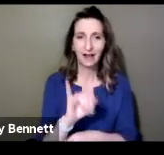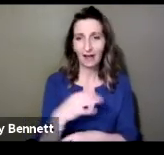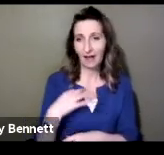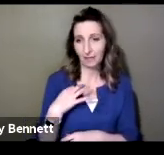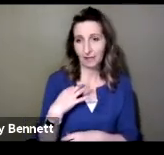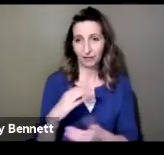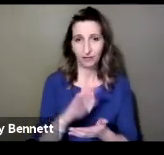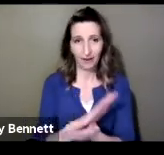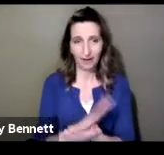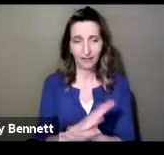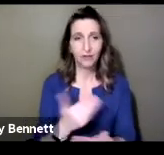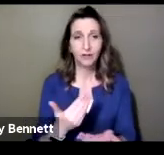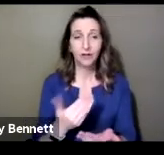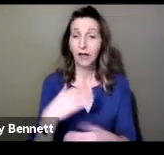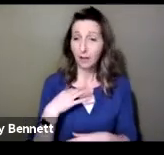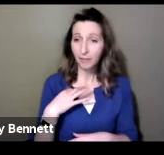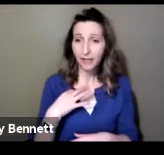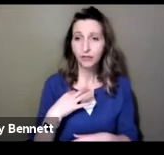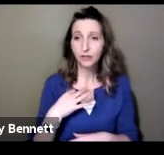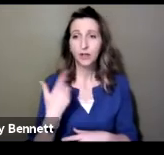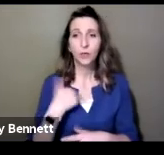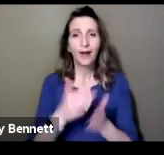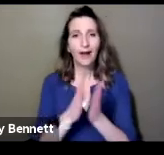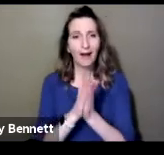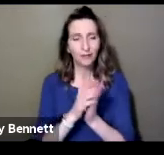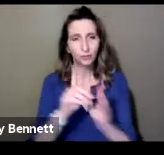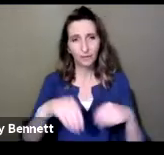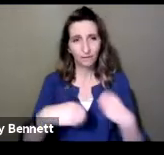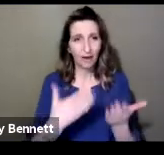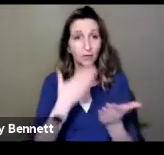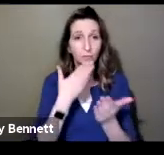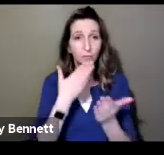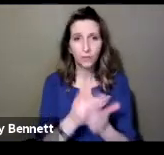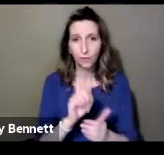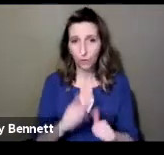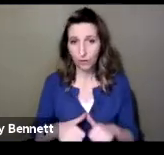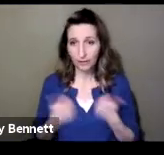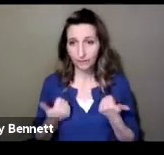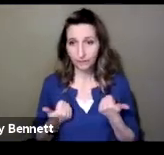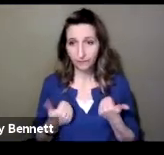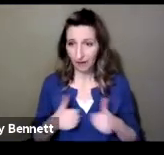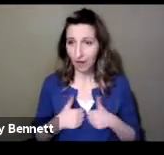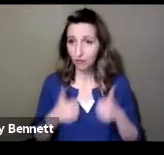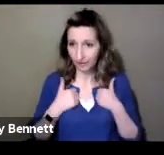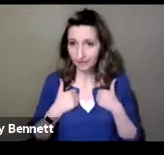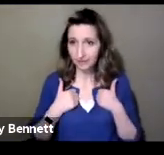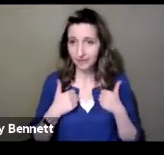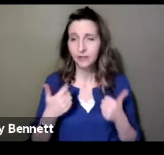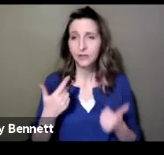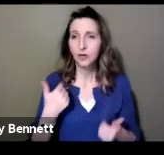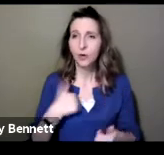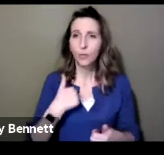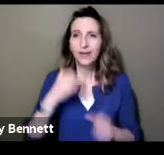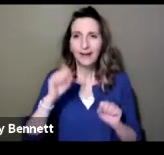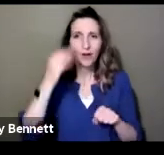application. With the application, we do ask that you provide proof of address so we can know where the child